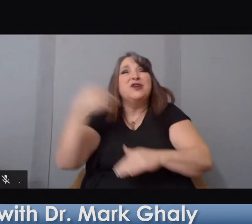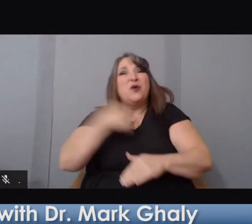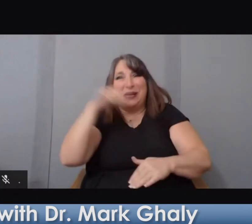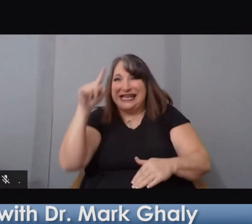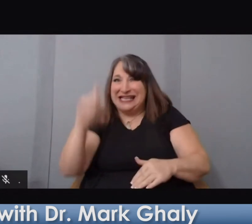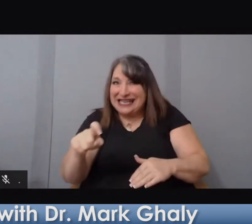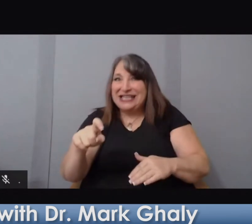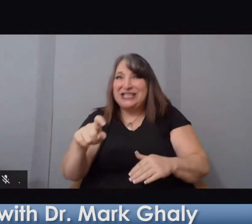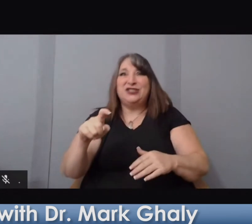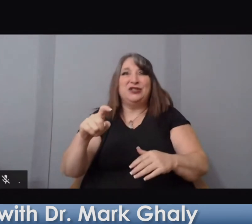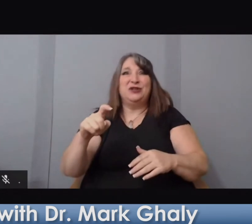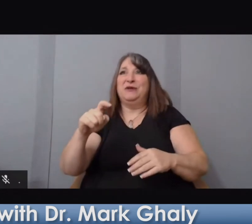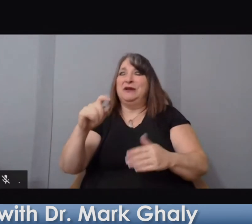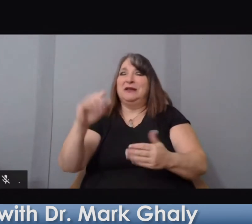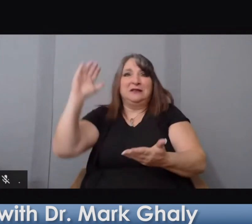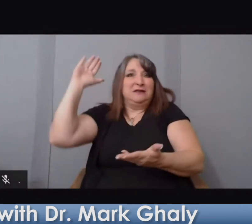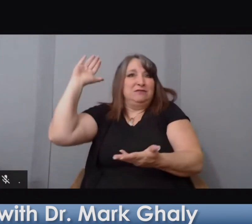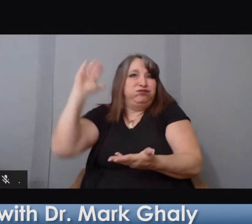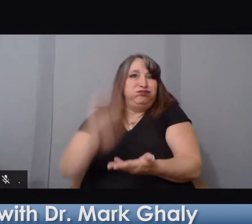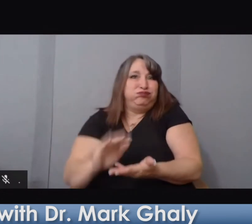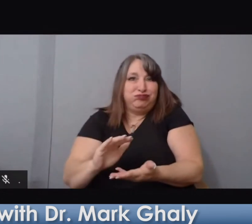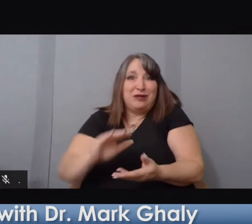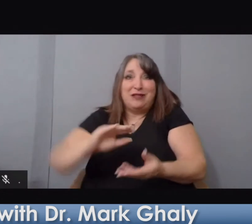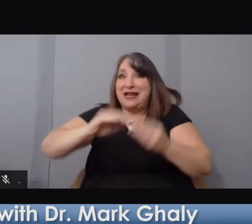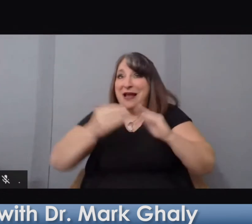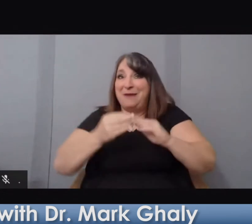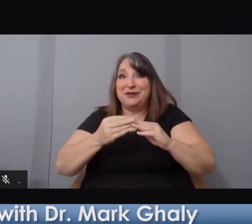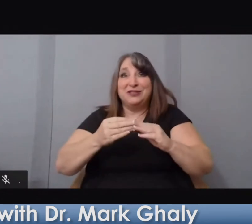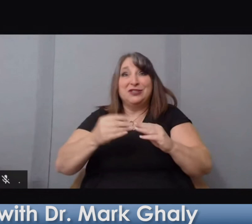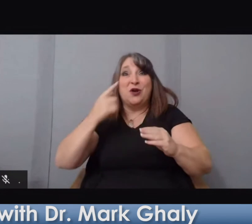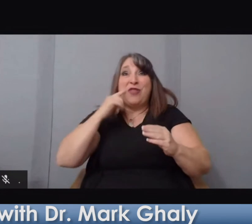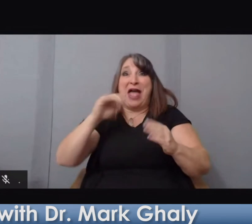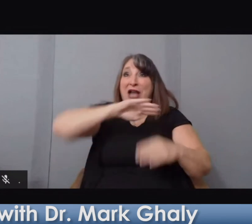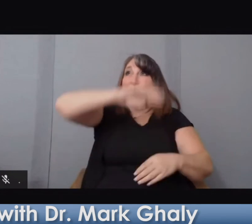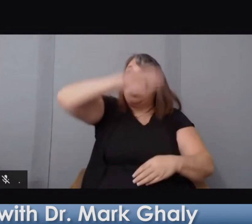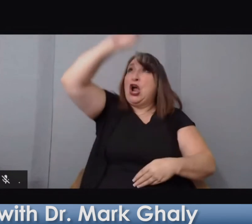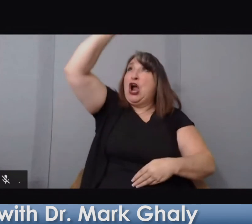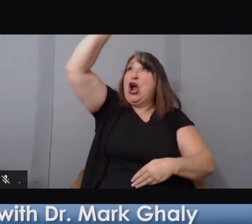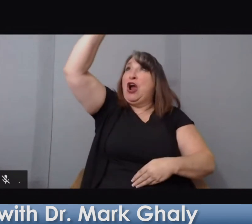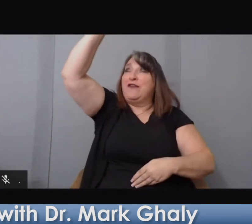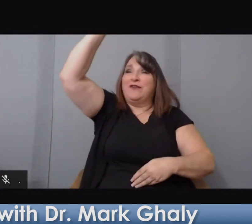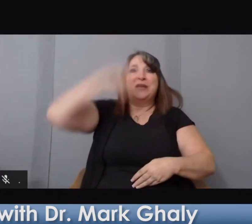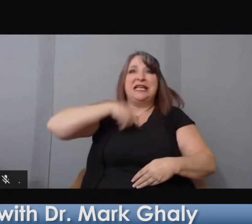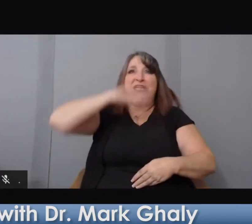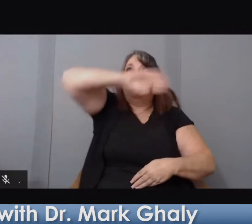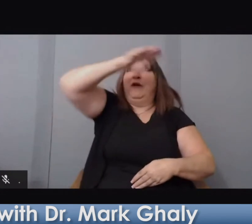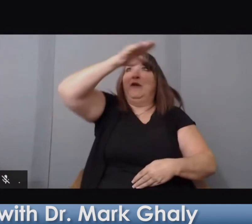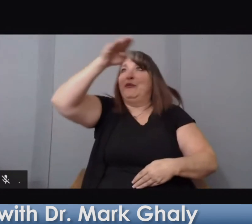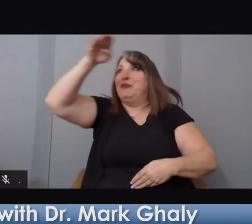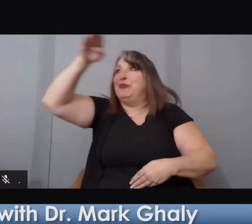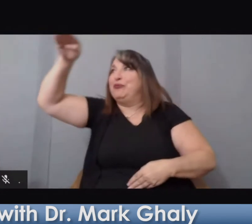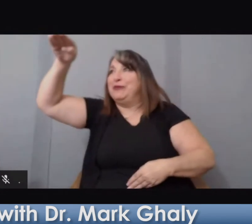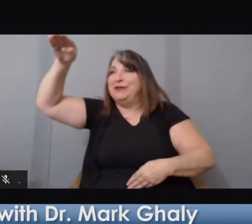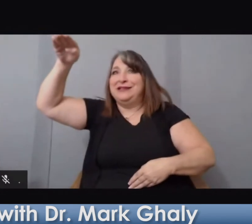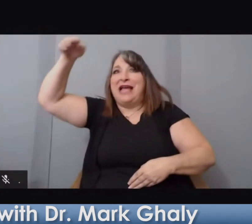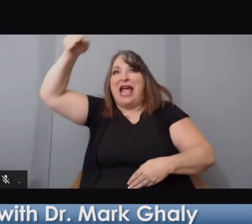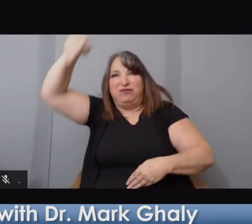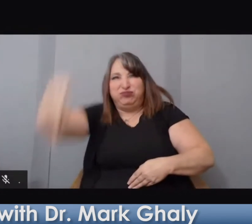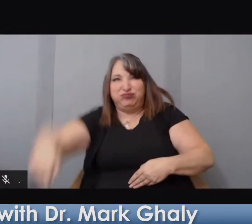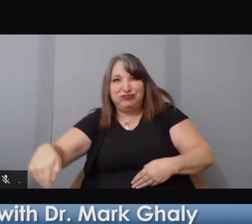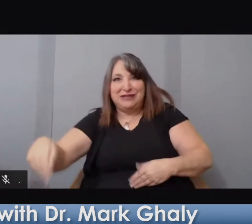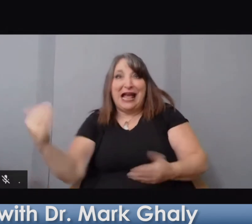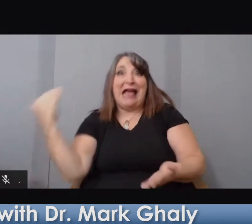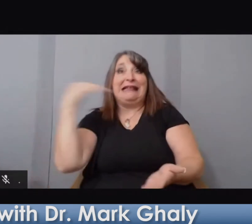that curve, but ultimately flatten it, crush it again, and get our whole state to a better place. So with